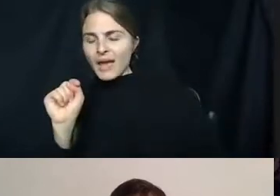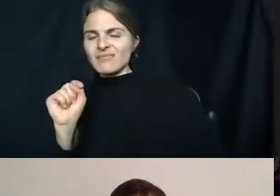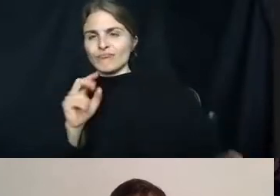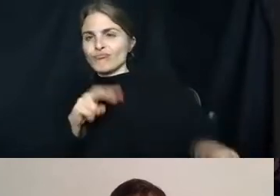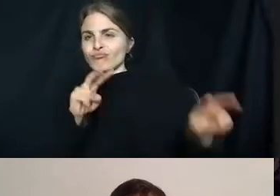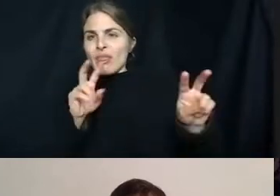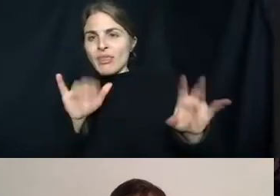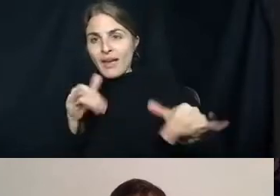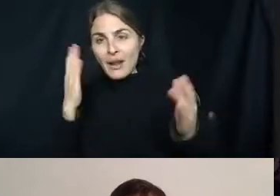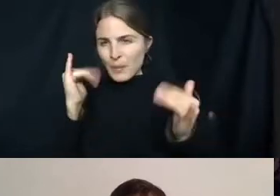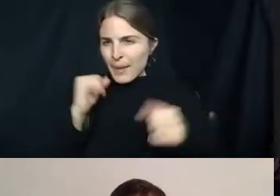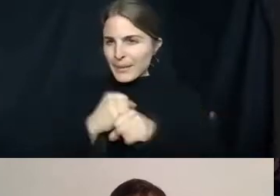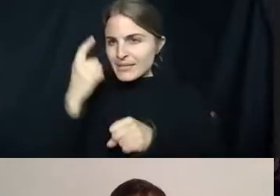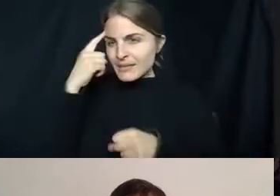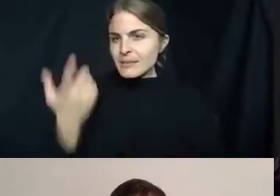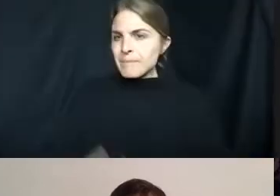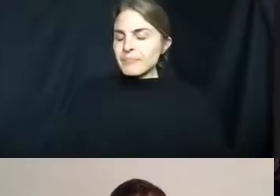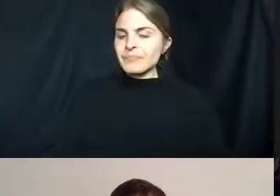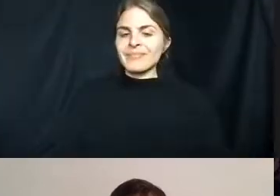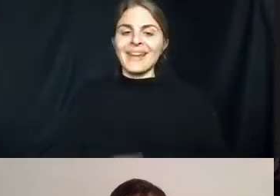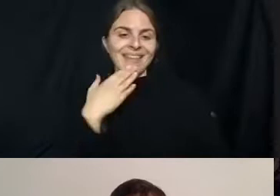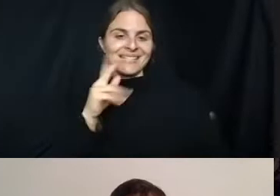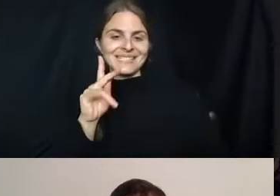makes sense. Thanks, Kimmie.